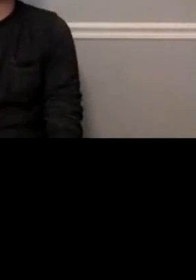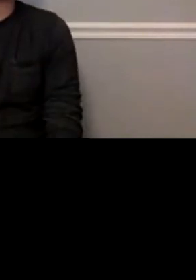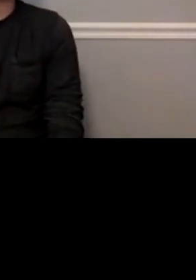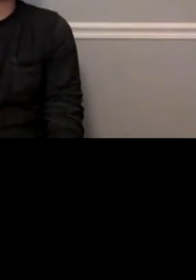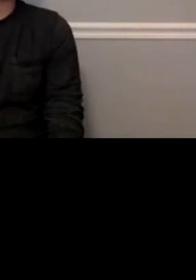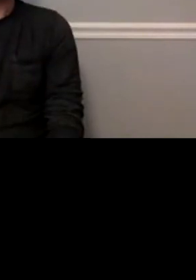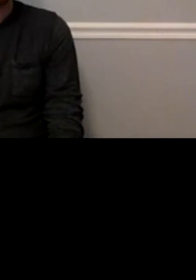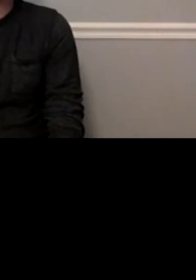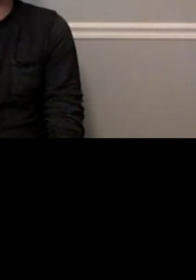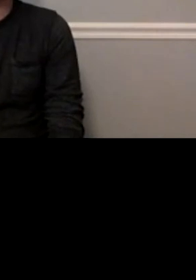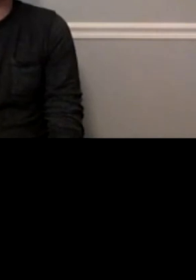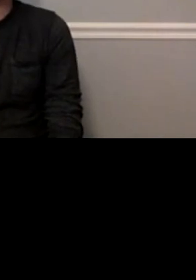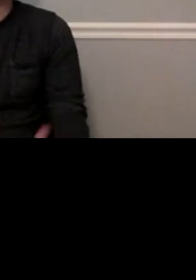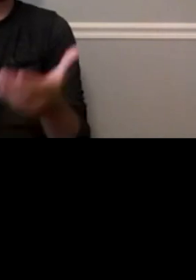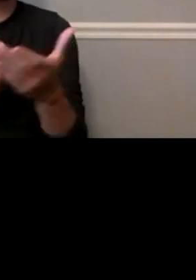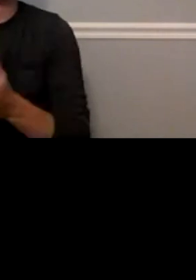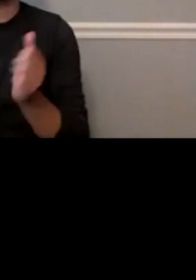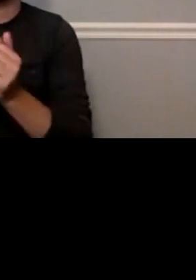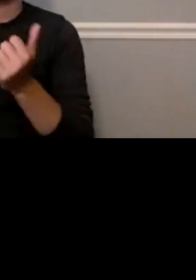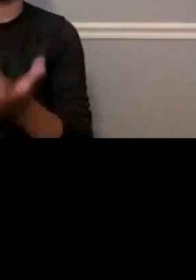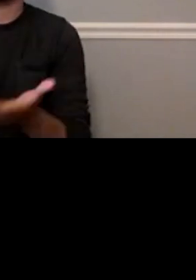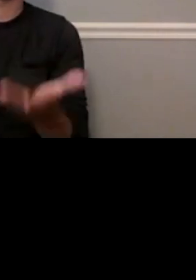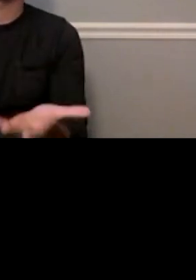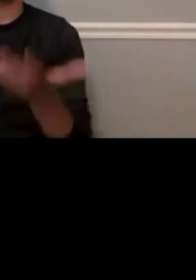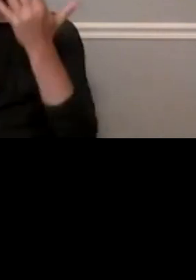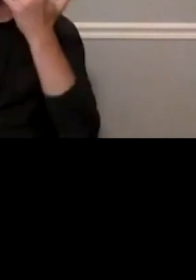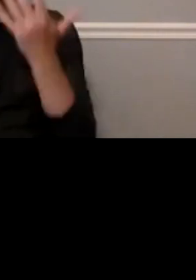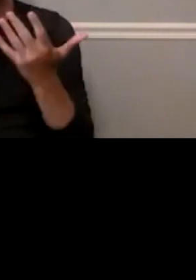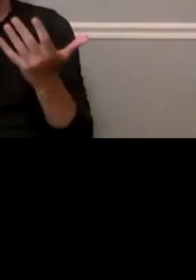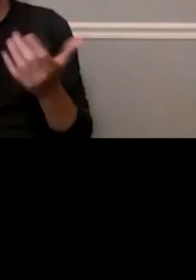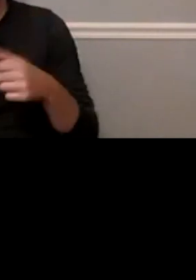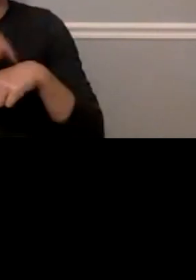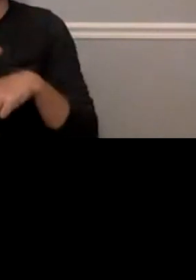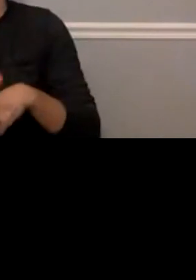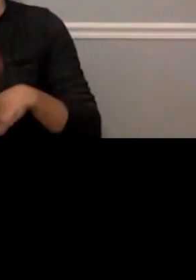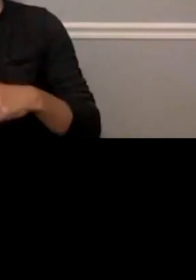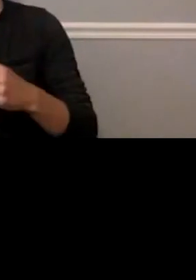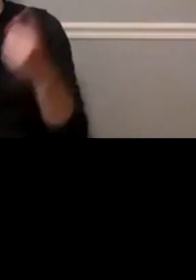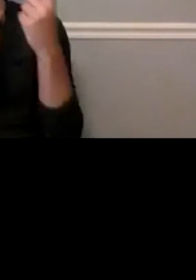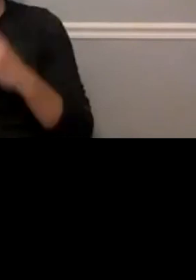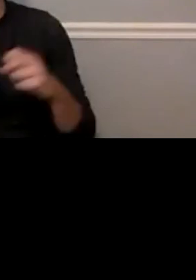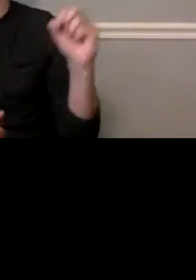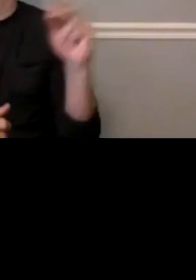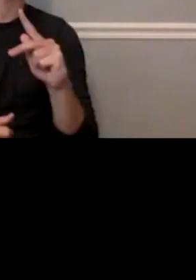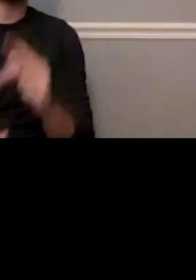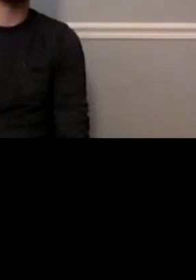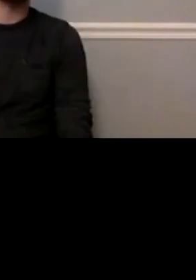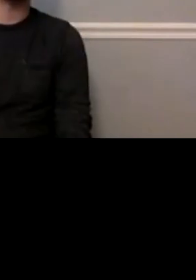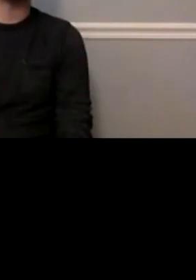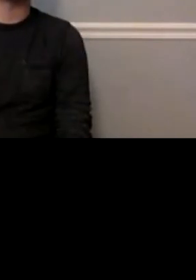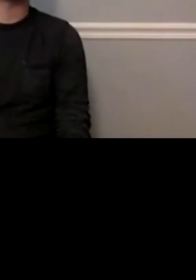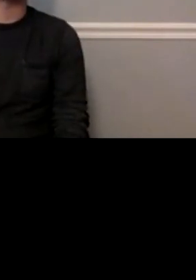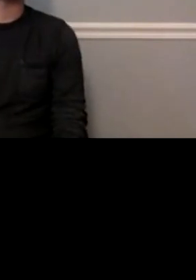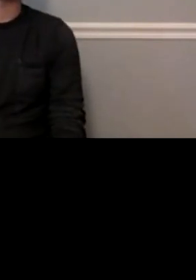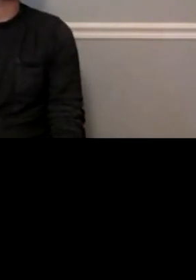All right. Well, with that, unfortunately, we don't have time for any other questions. Sorry. I may email you some.